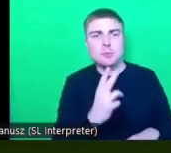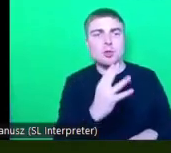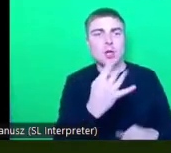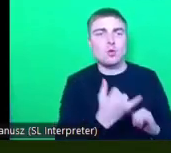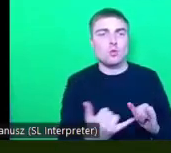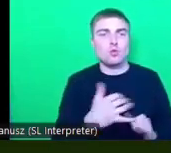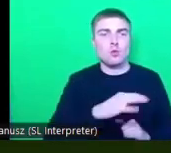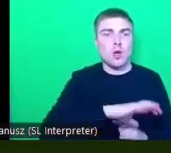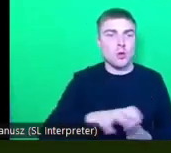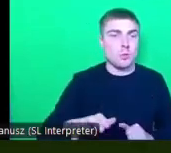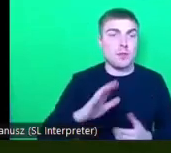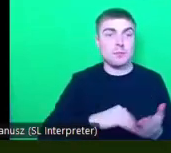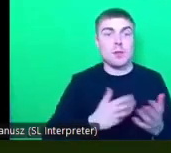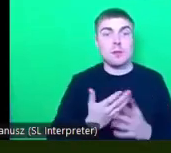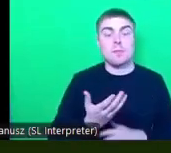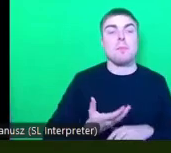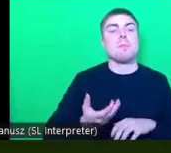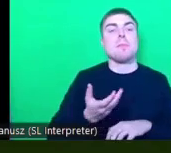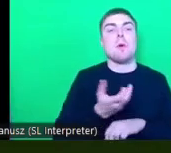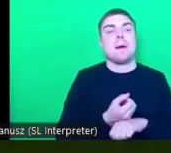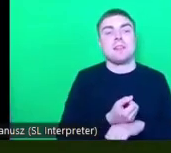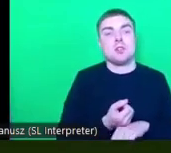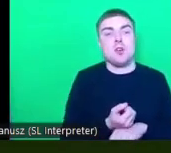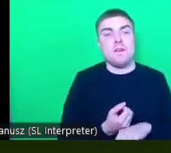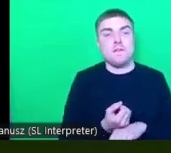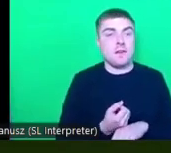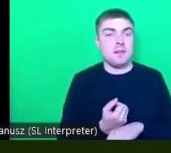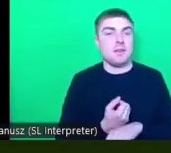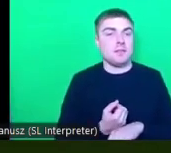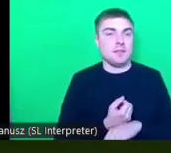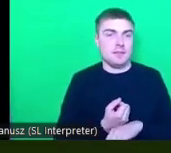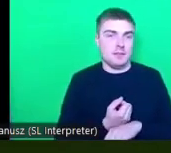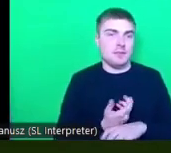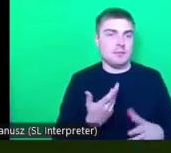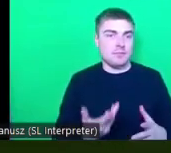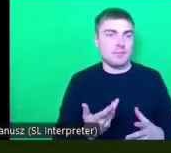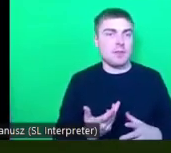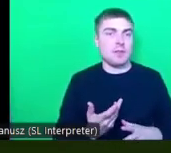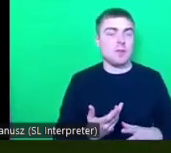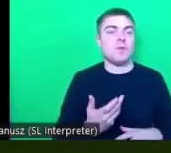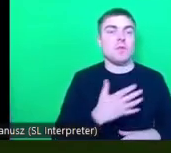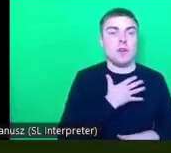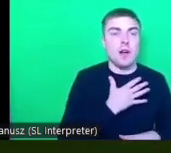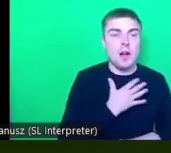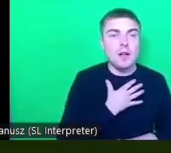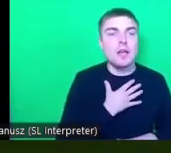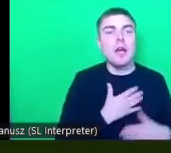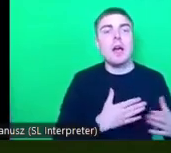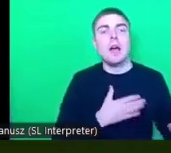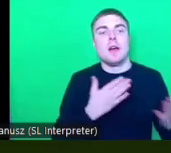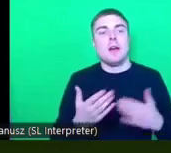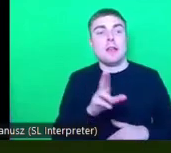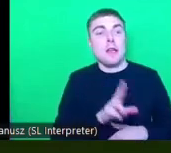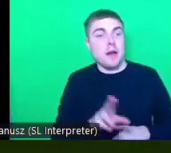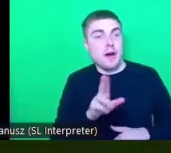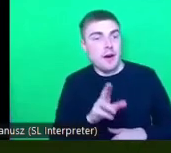orange. We also have here predation of brown bear. You have harvest in green, and you also have traffic and